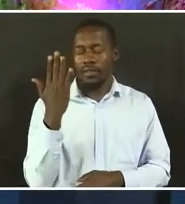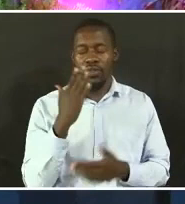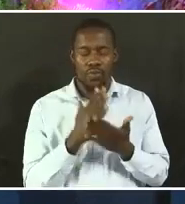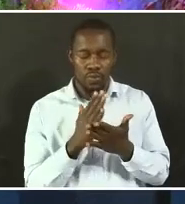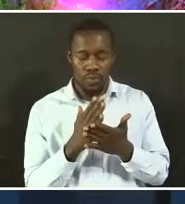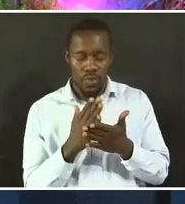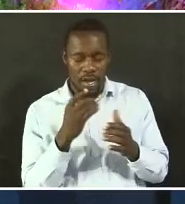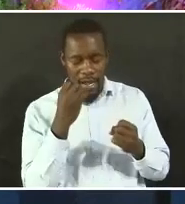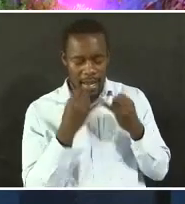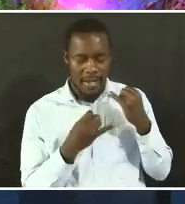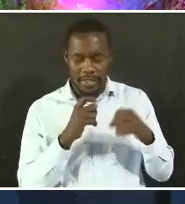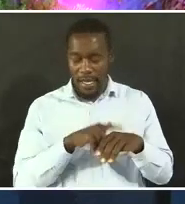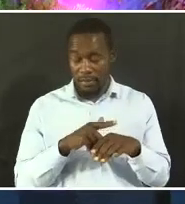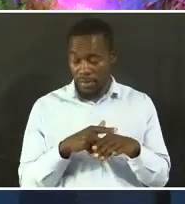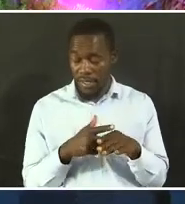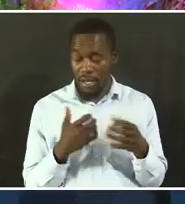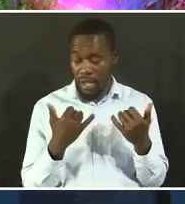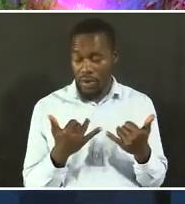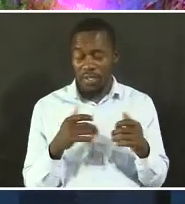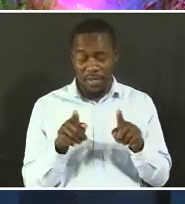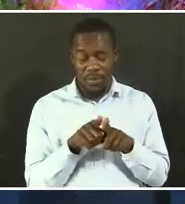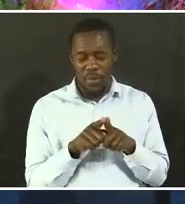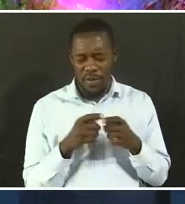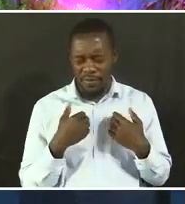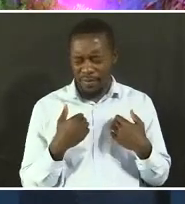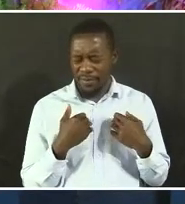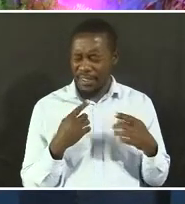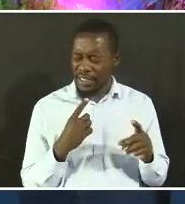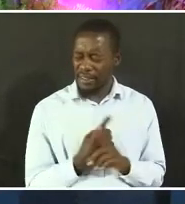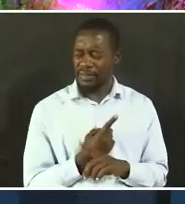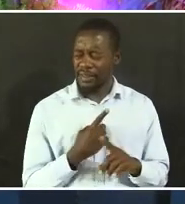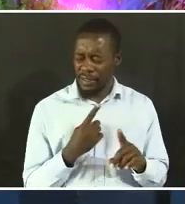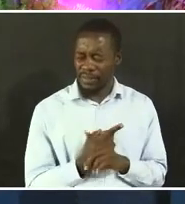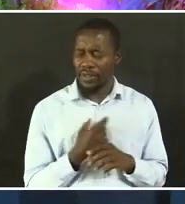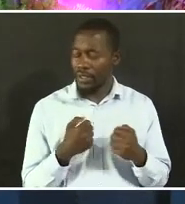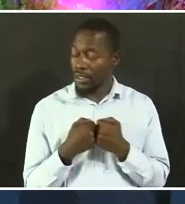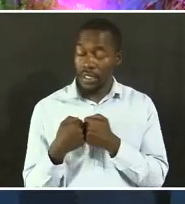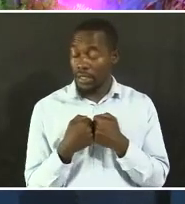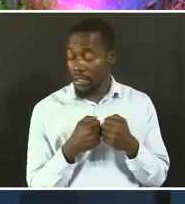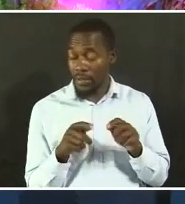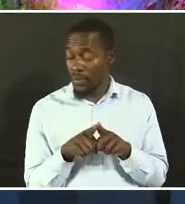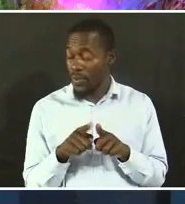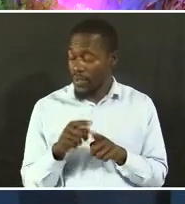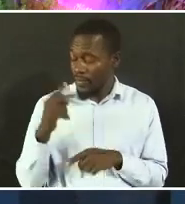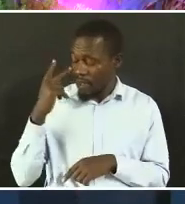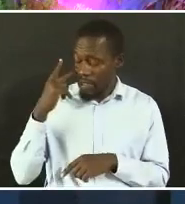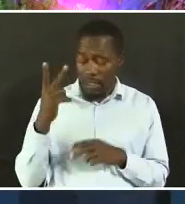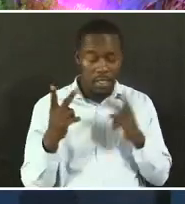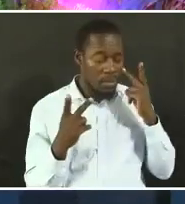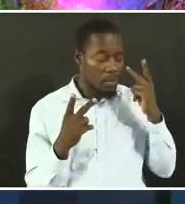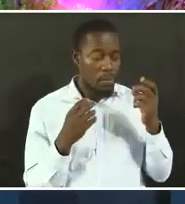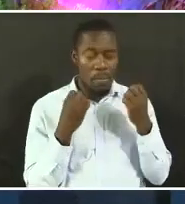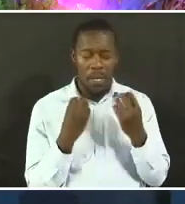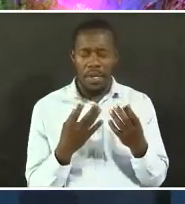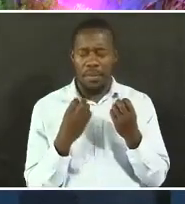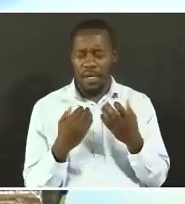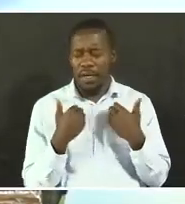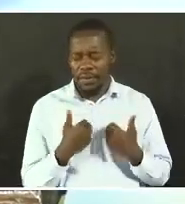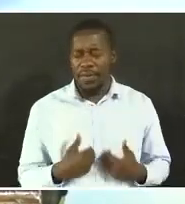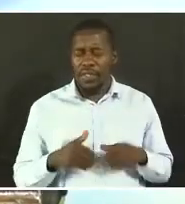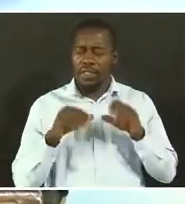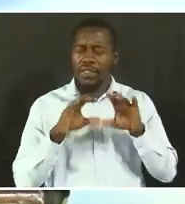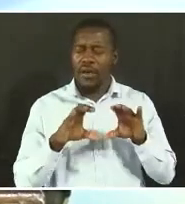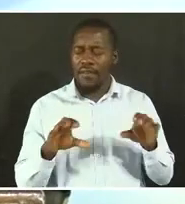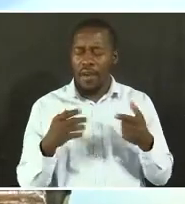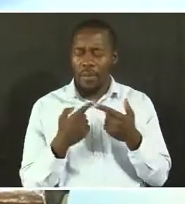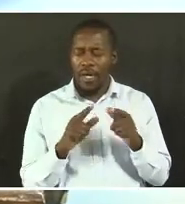shown by our indifference to the suffering of others. The Bible says in Matthew chapter 24 that